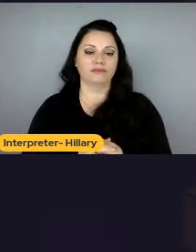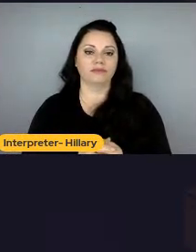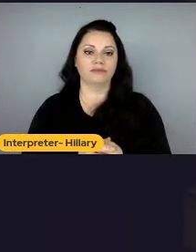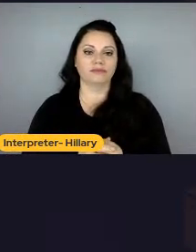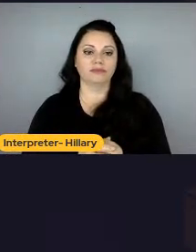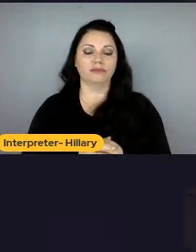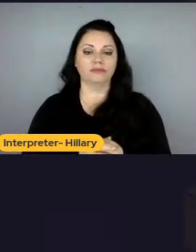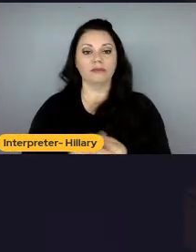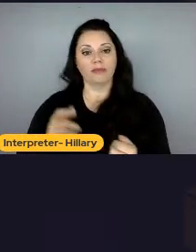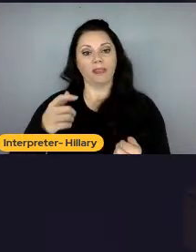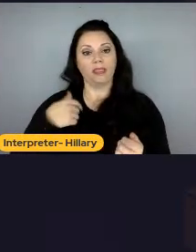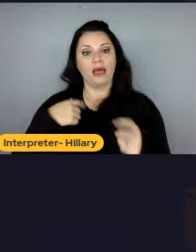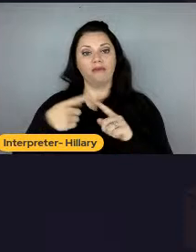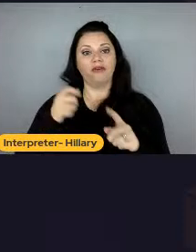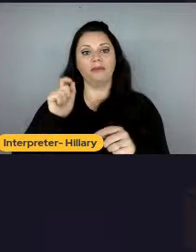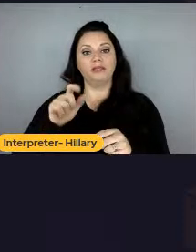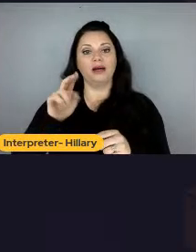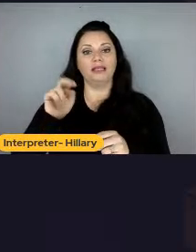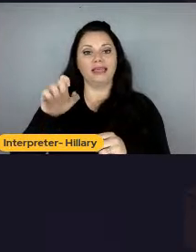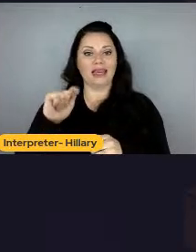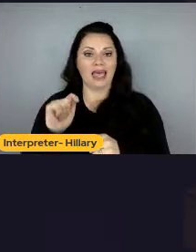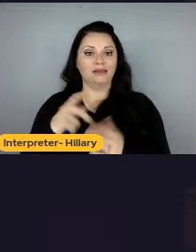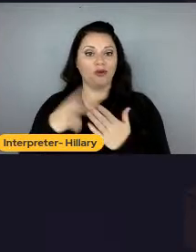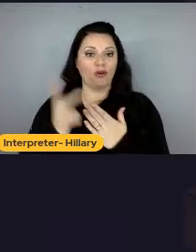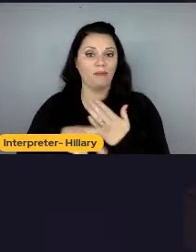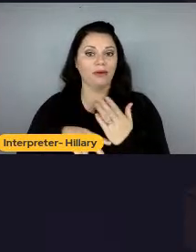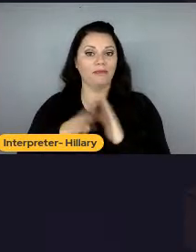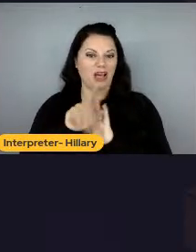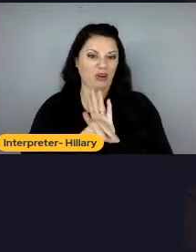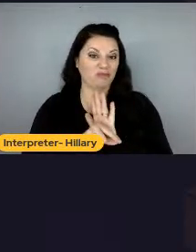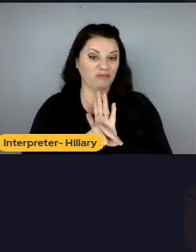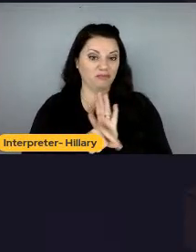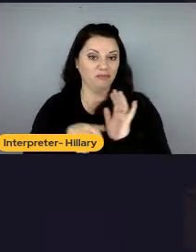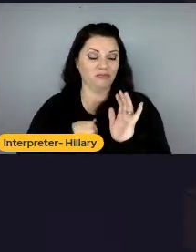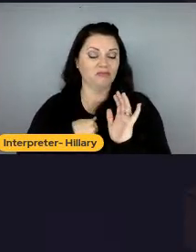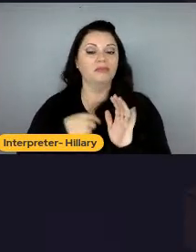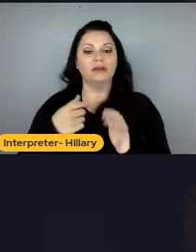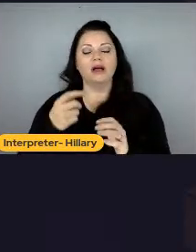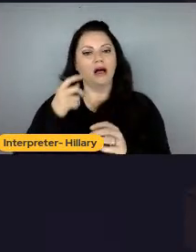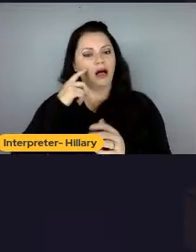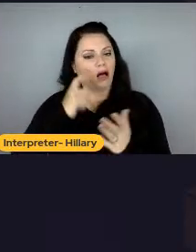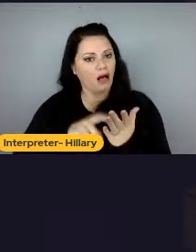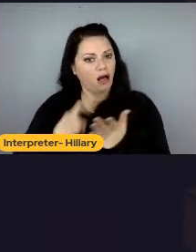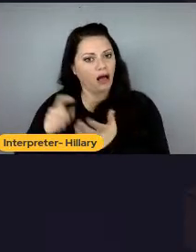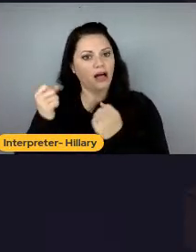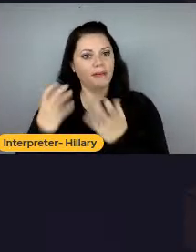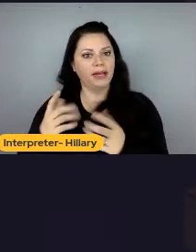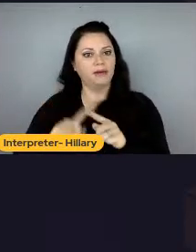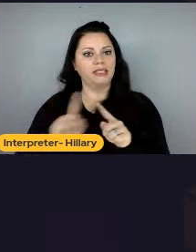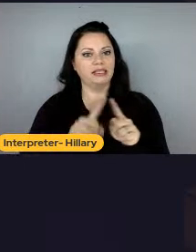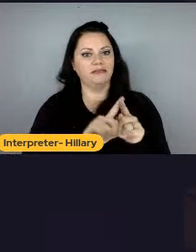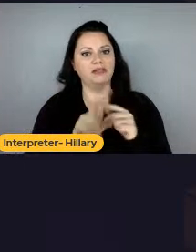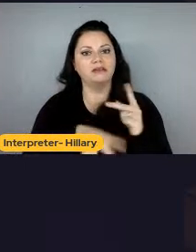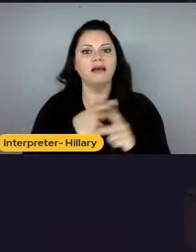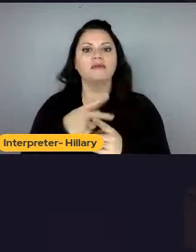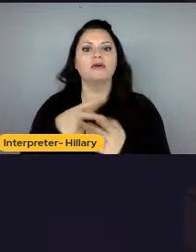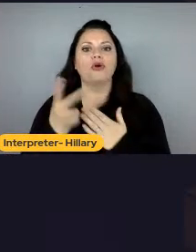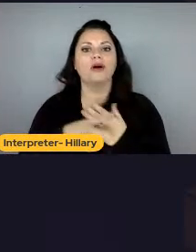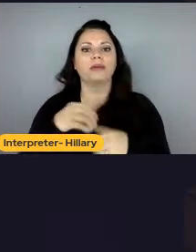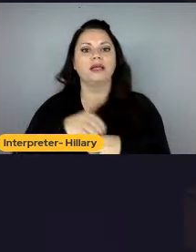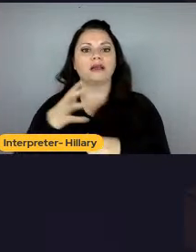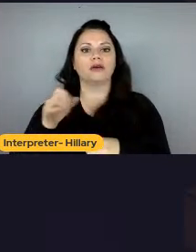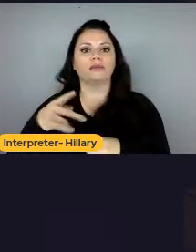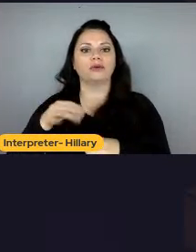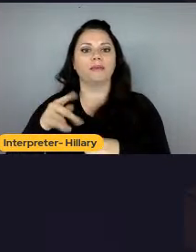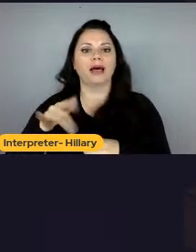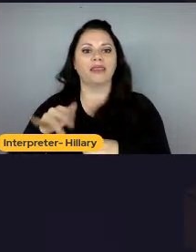I come from a .NET programming background, and I discovered that there are many more examples in TypeScript or Python. So when there is a